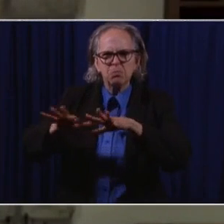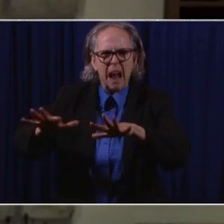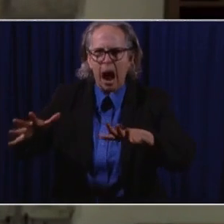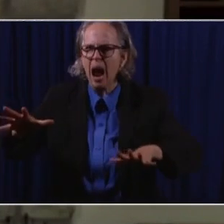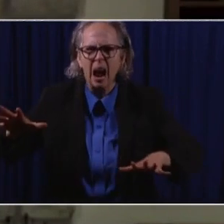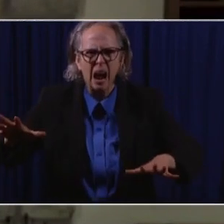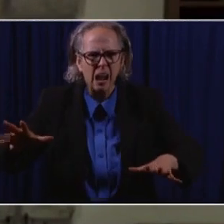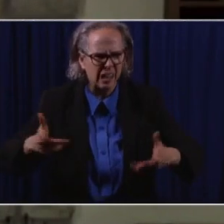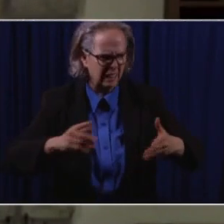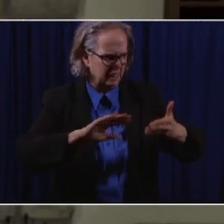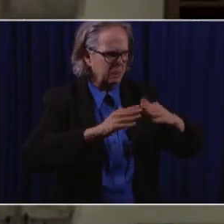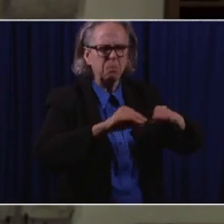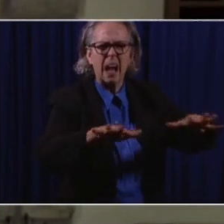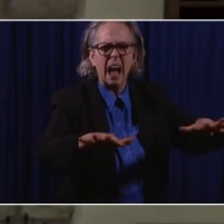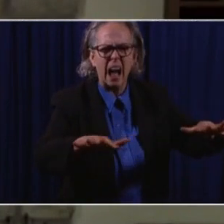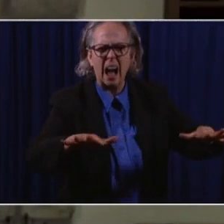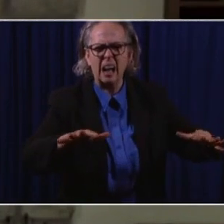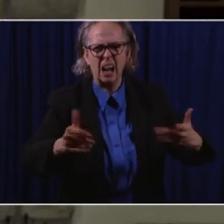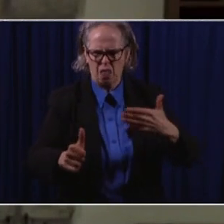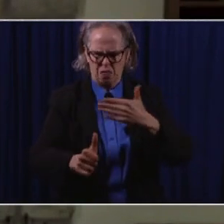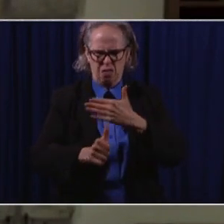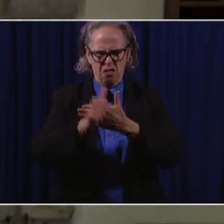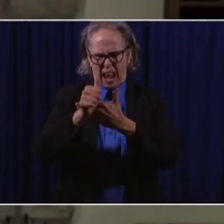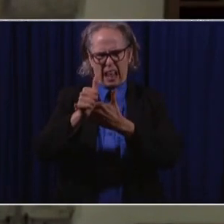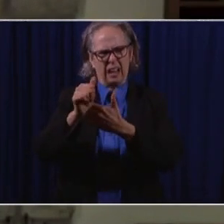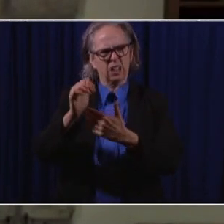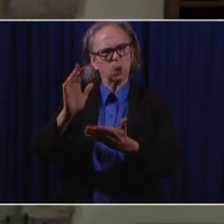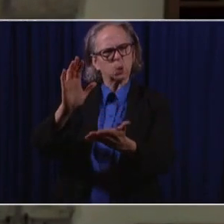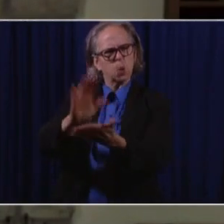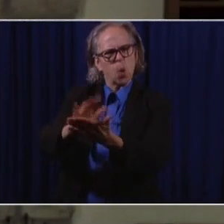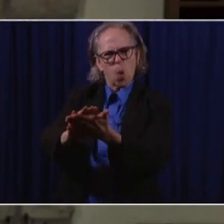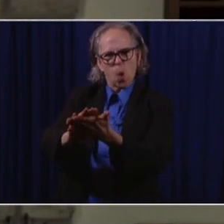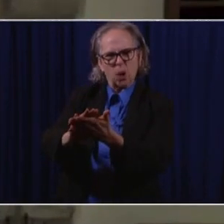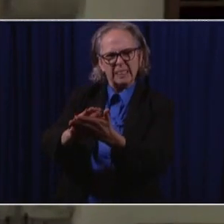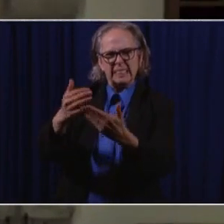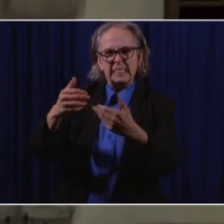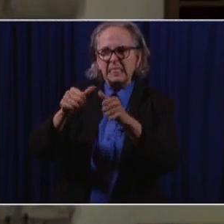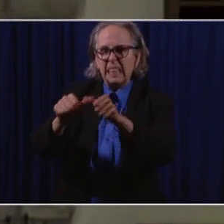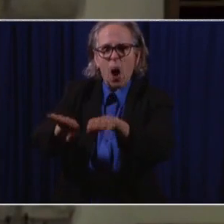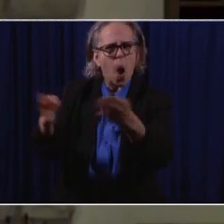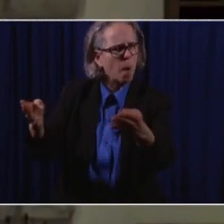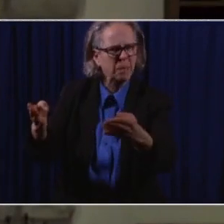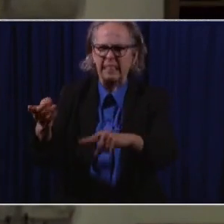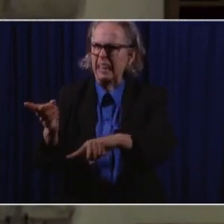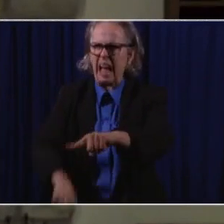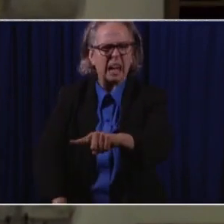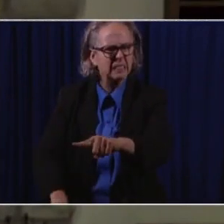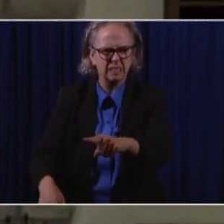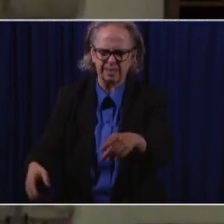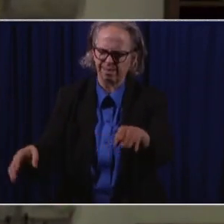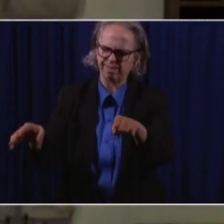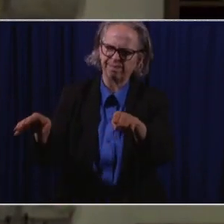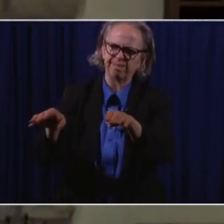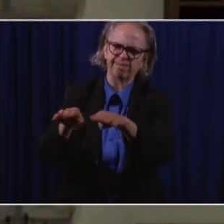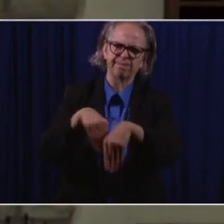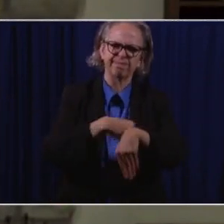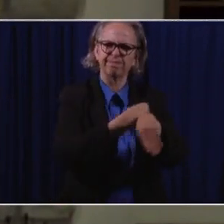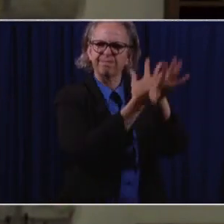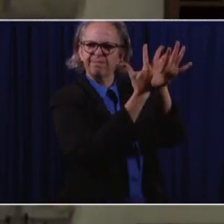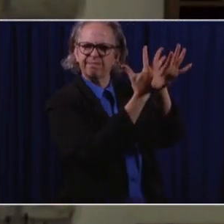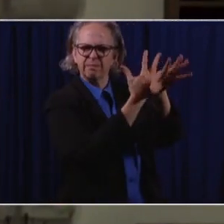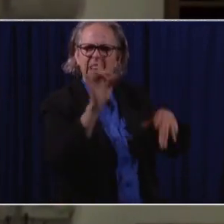kids in schools. I believe that it should concern all Ohioans, and it concerns me, that so many of